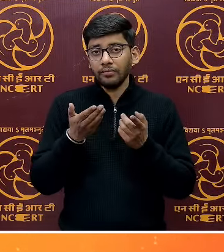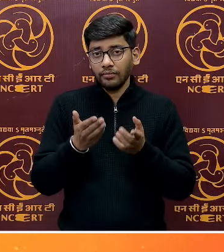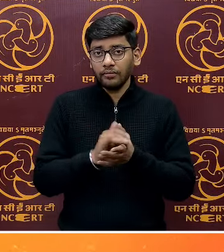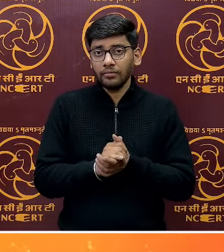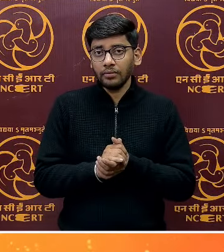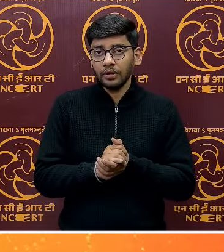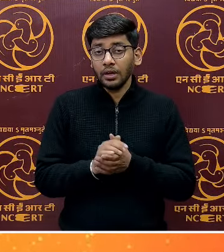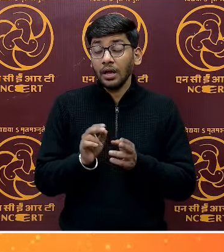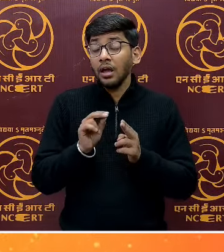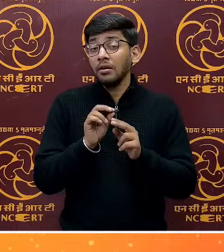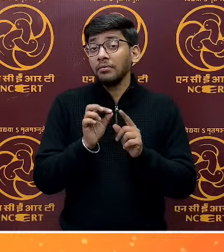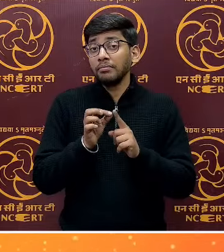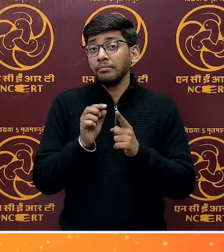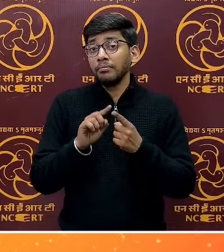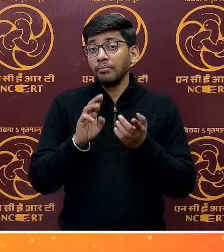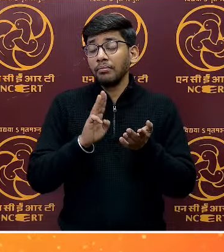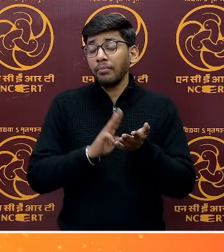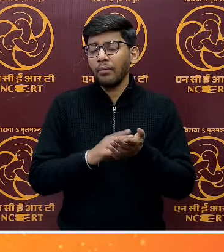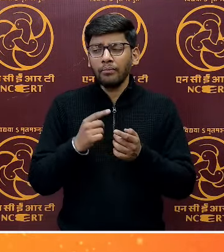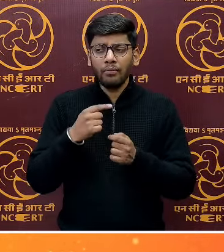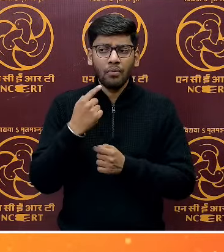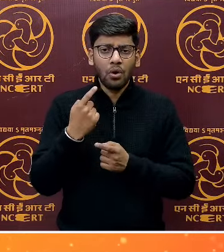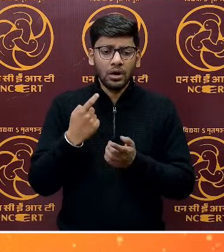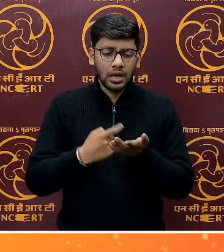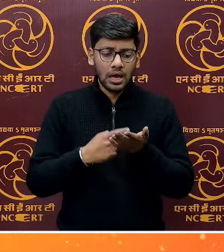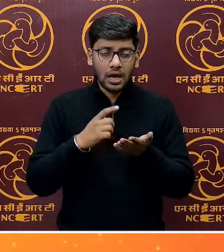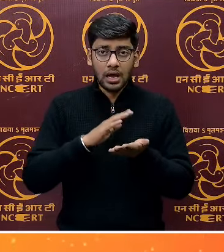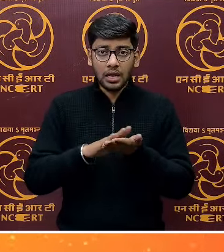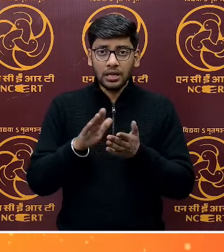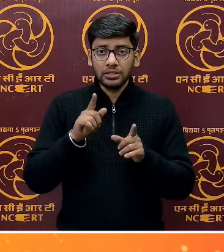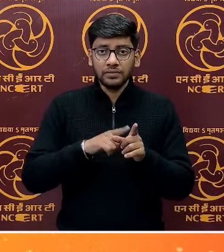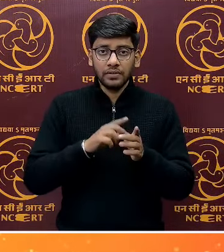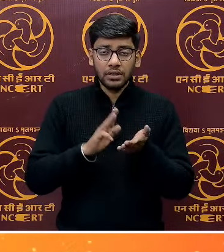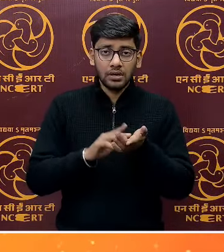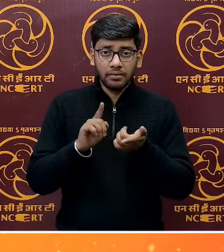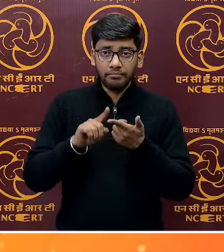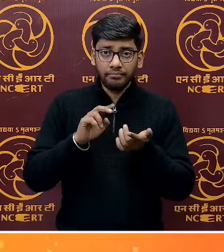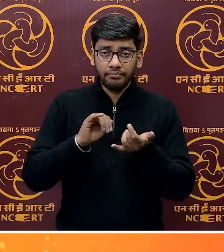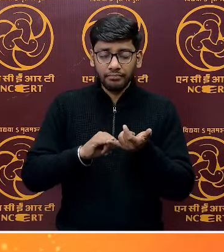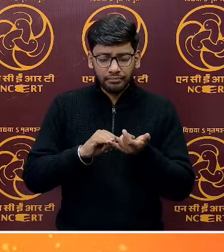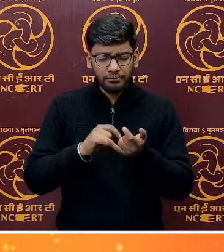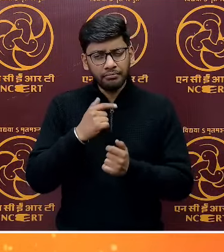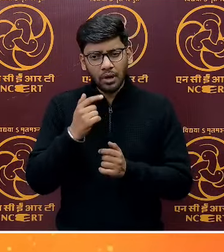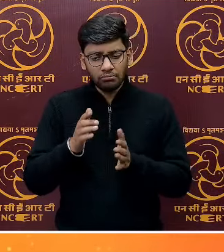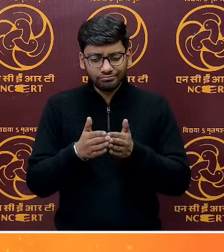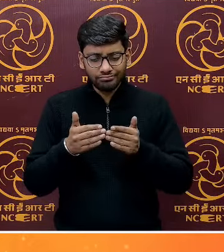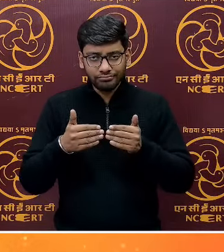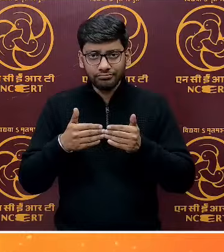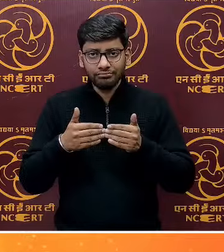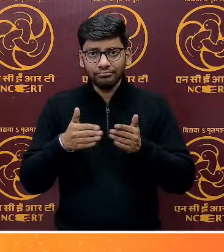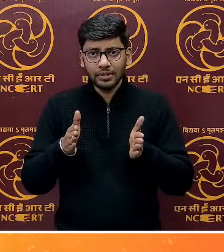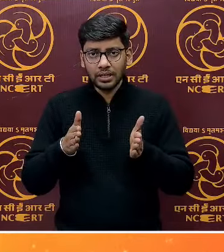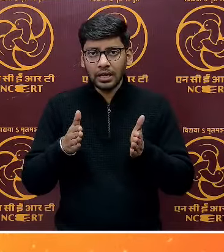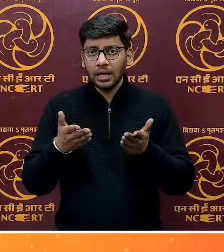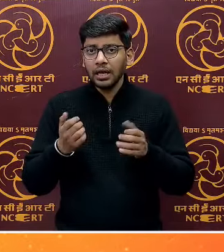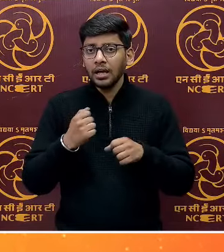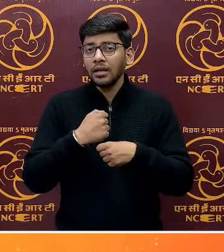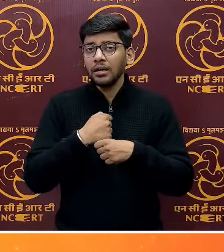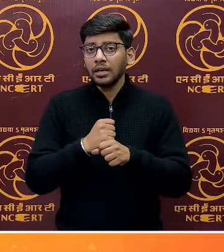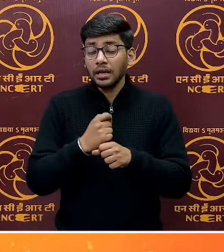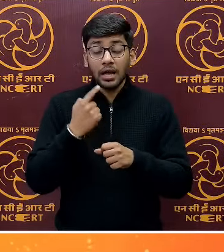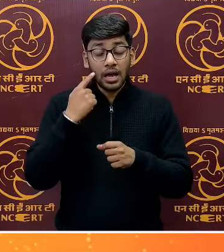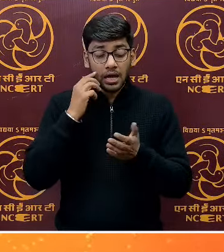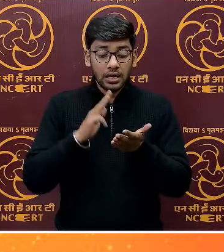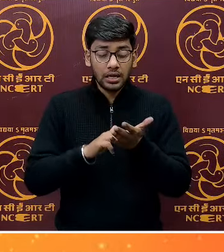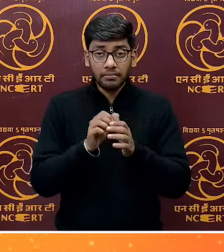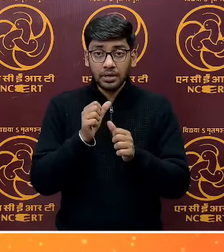not just about rhymes, but are about, poetry is largely about creating images,